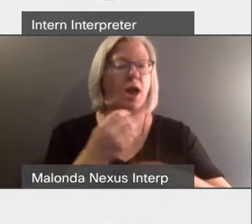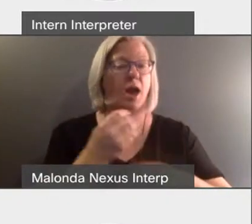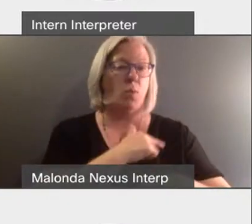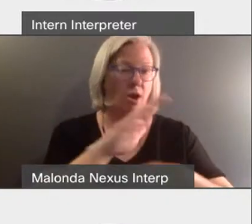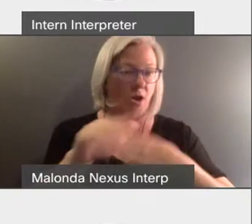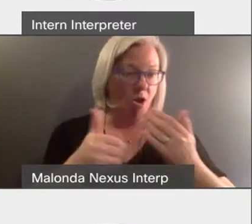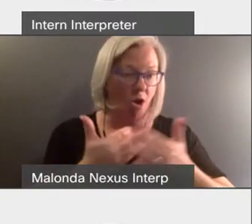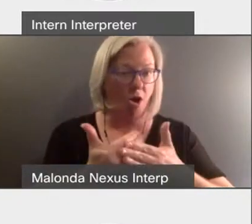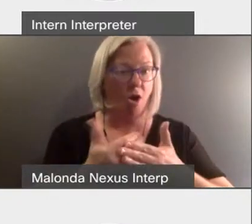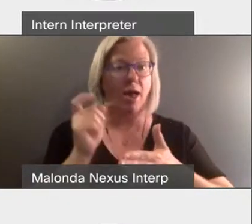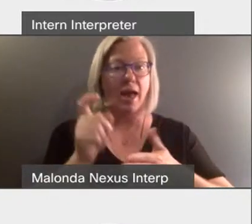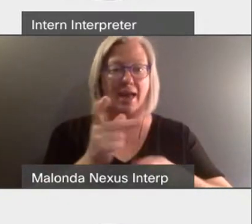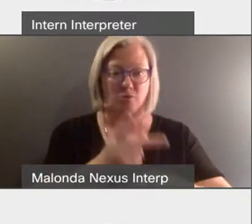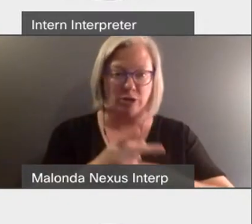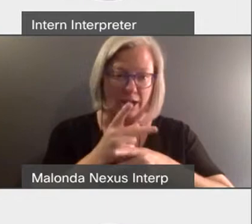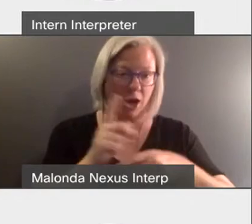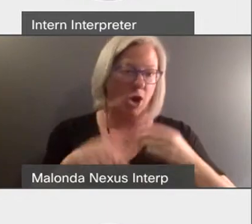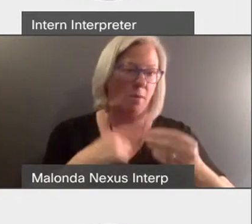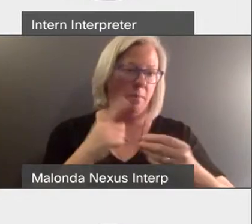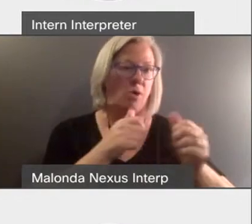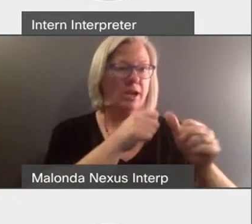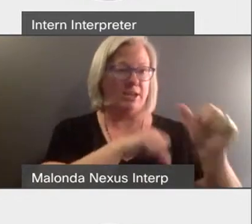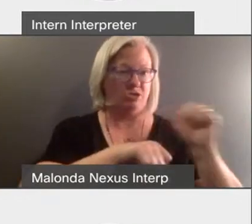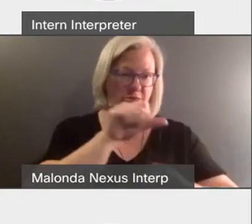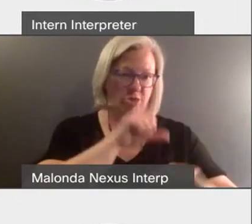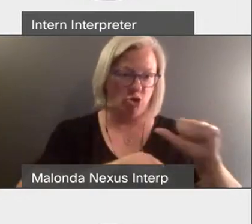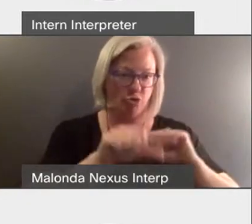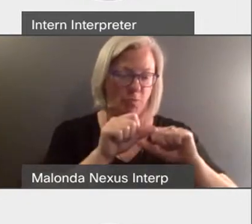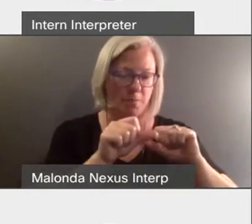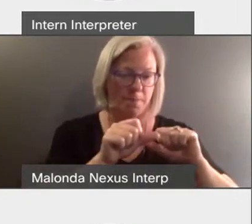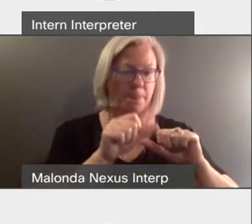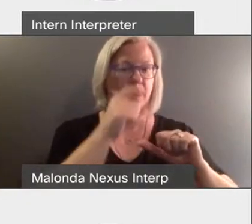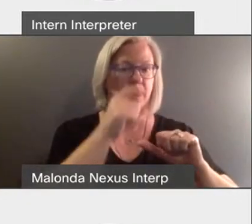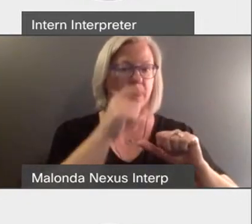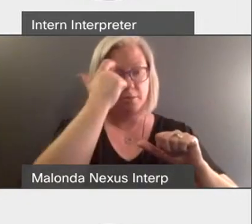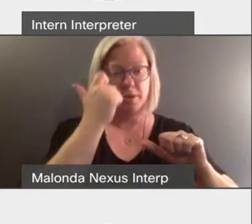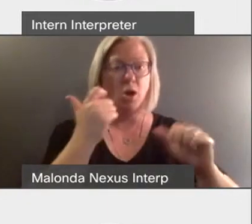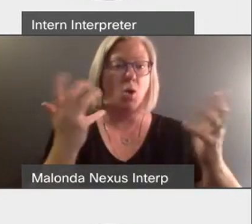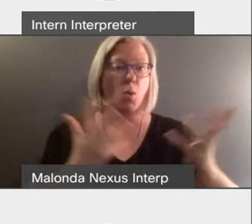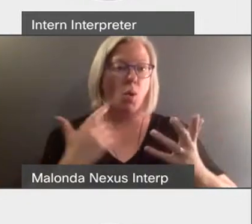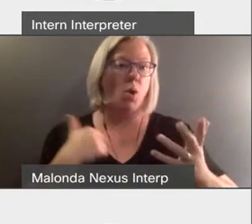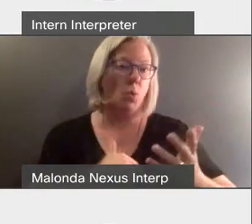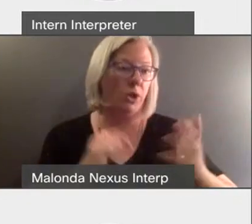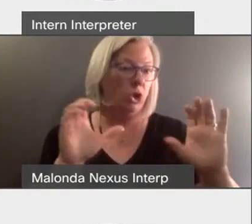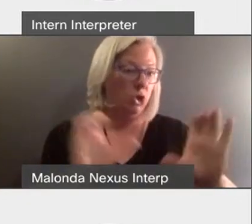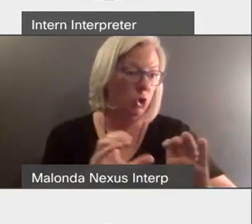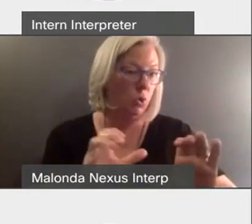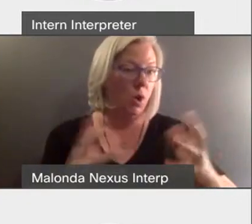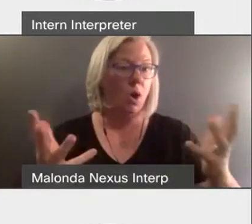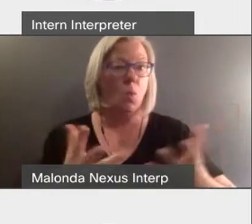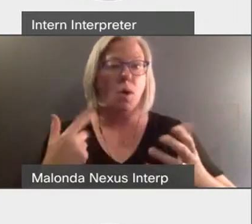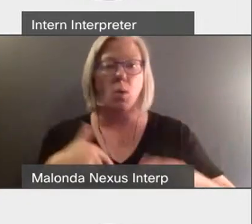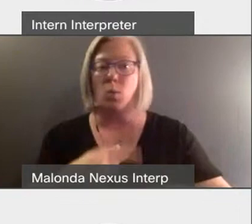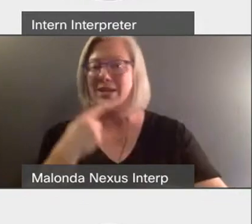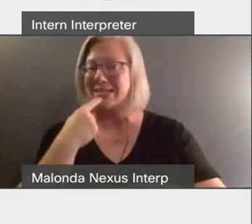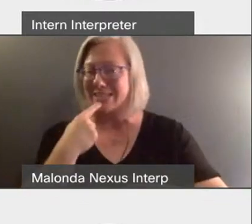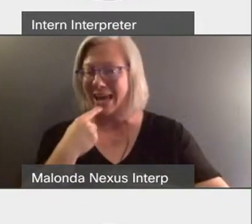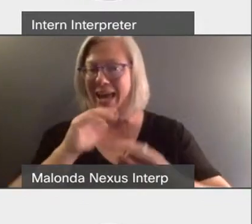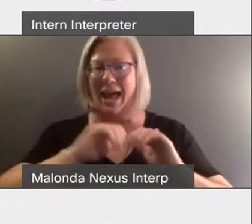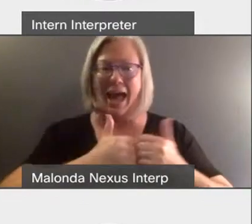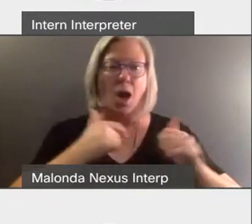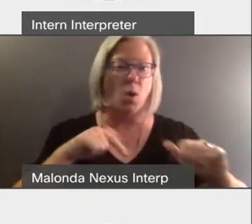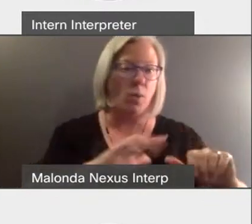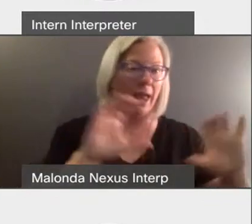all have to care about one another, because what we do, what we say, how we